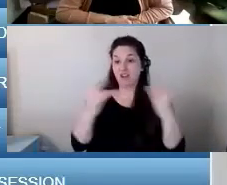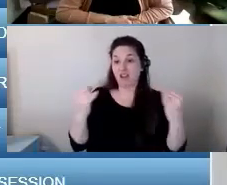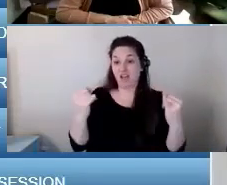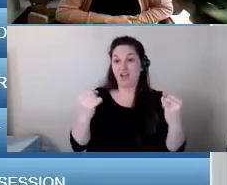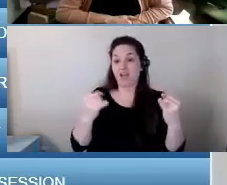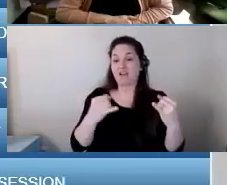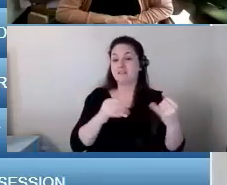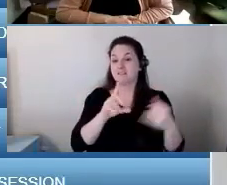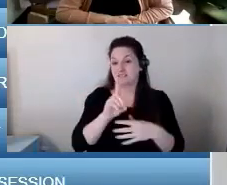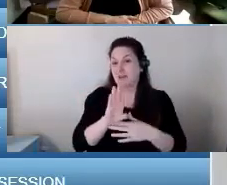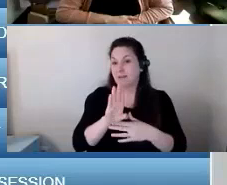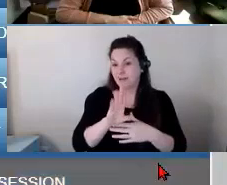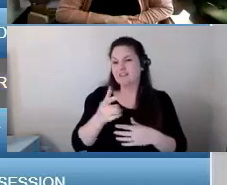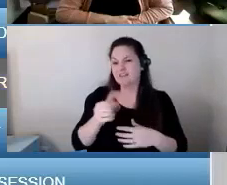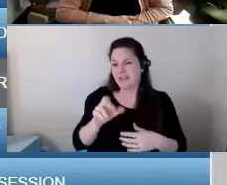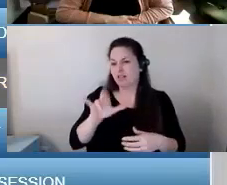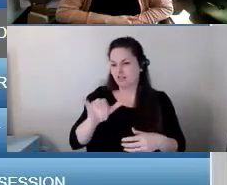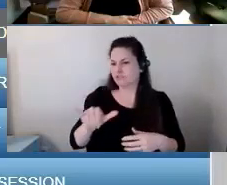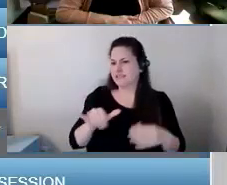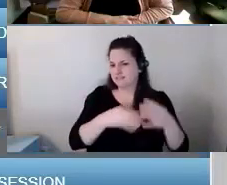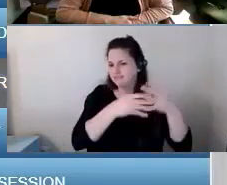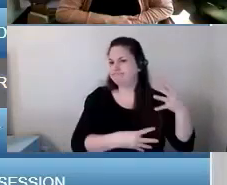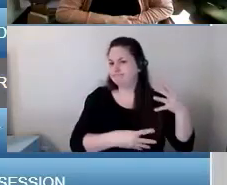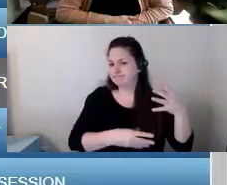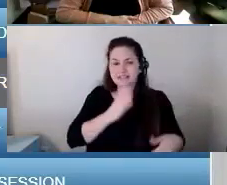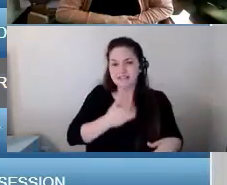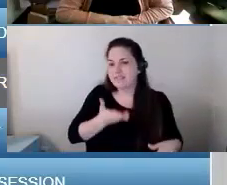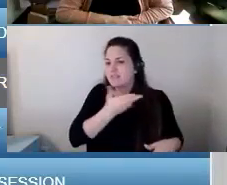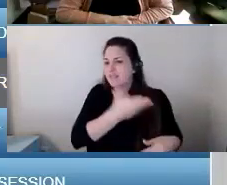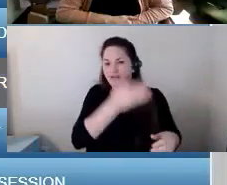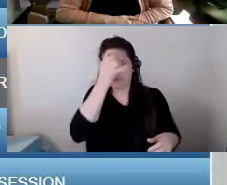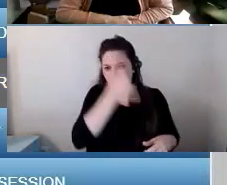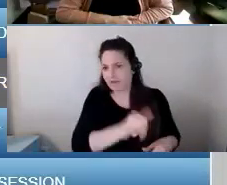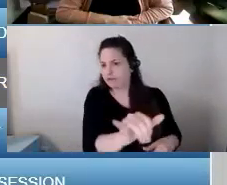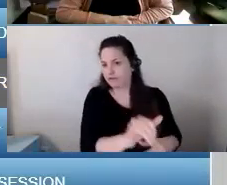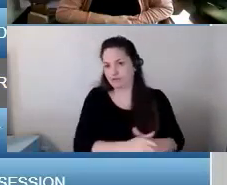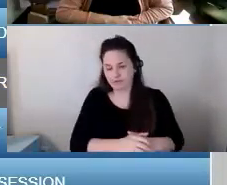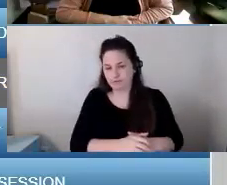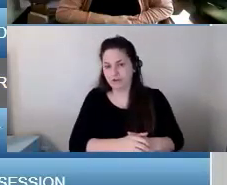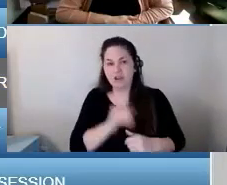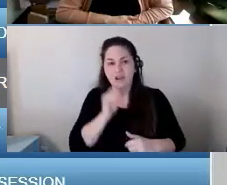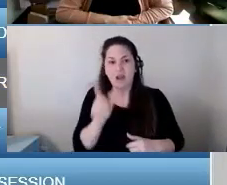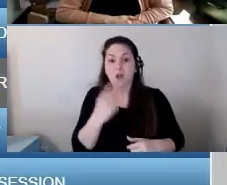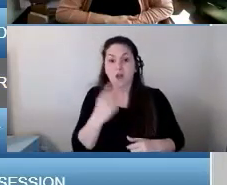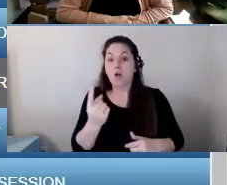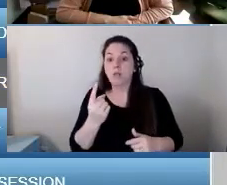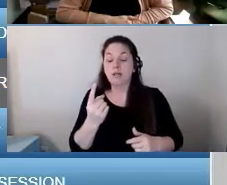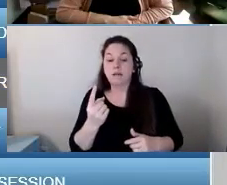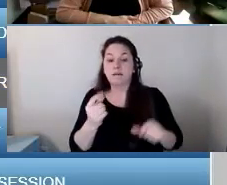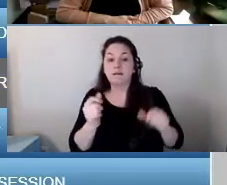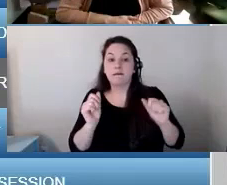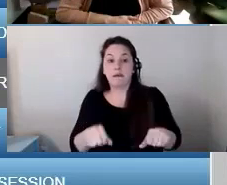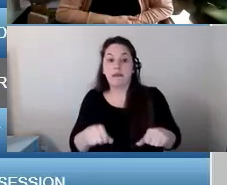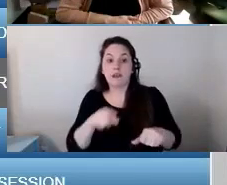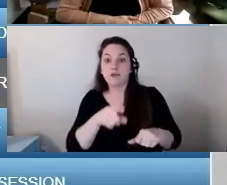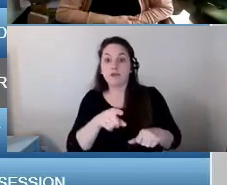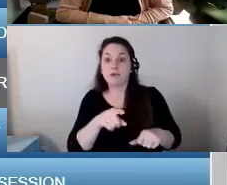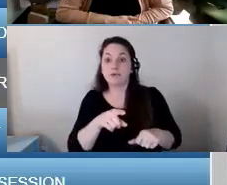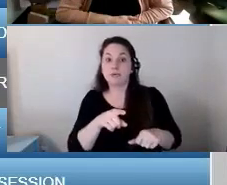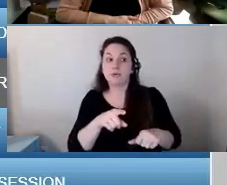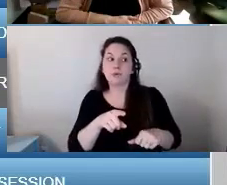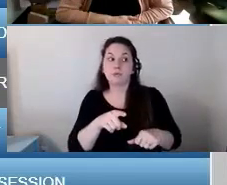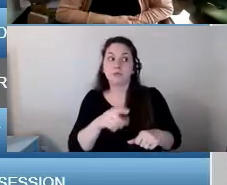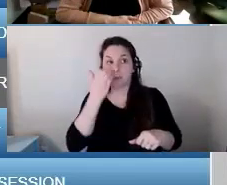It'll be in the gallery. It'll be there in perpetuity. And not only do you have the ability to send